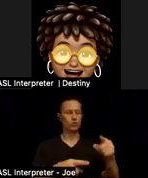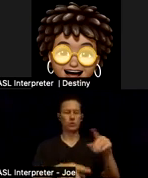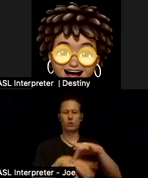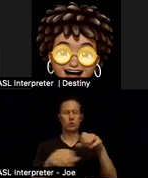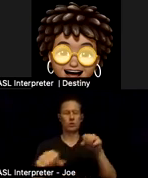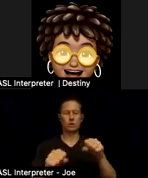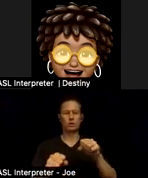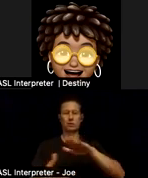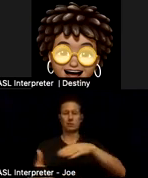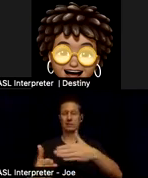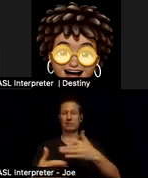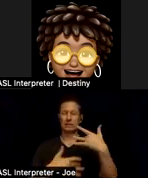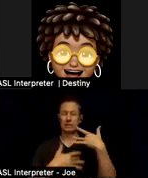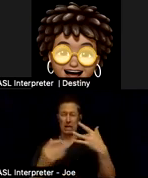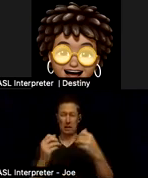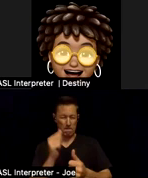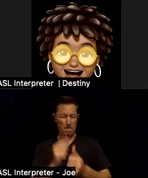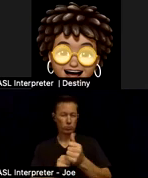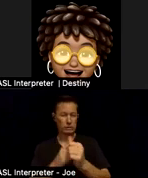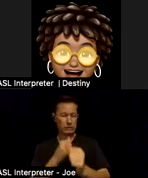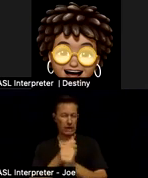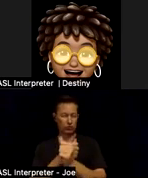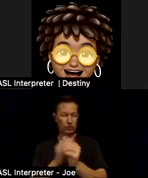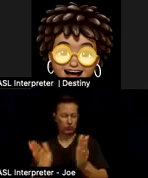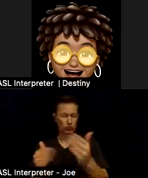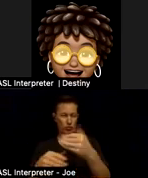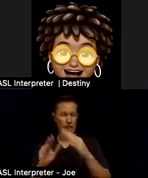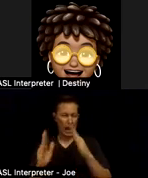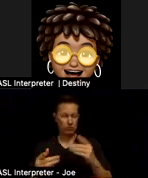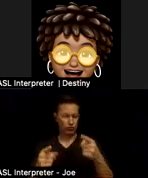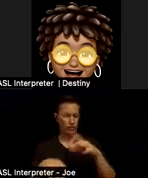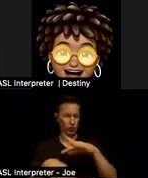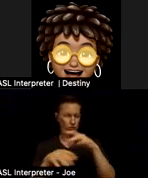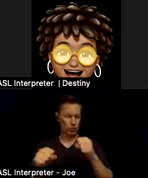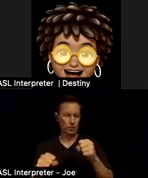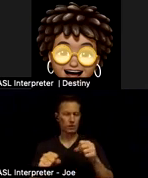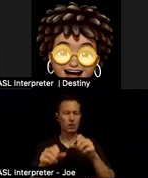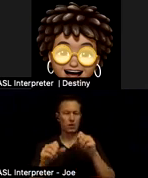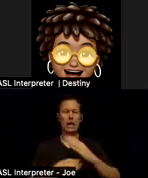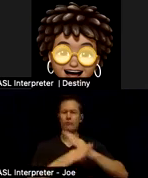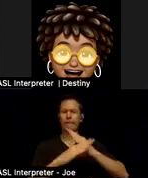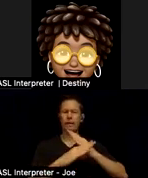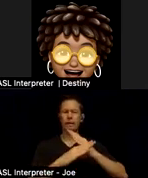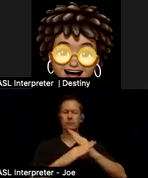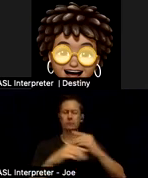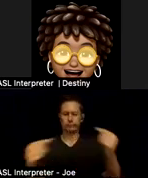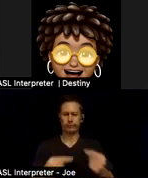kitchen tends to be the most dangerous room in the house. So you can take steps to keep those doors, cabinet doors